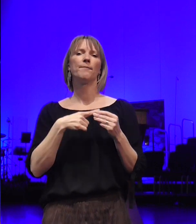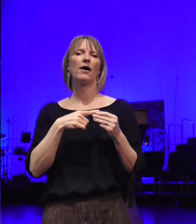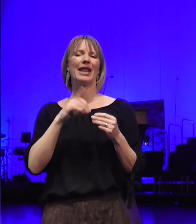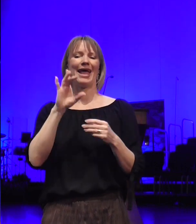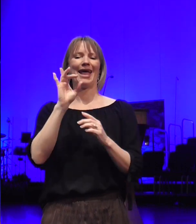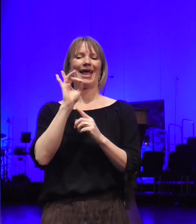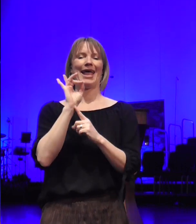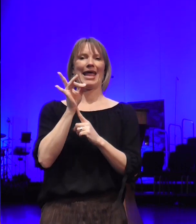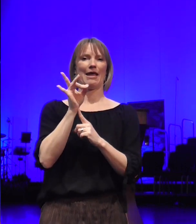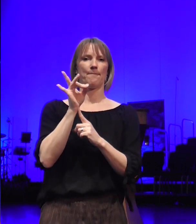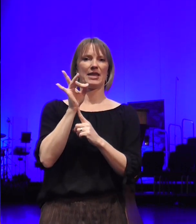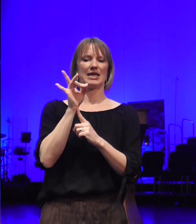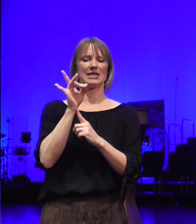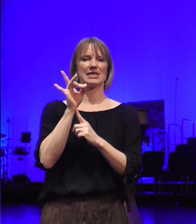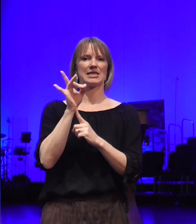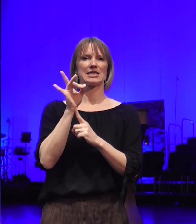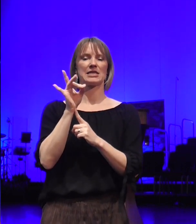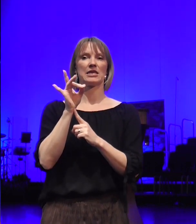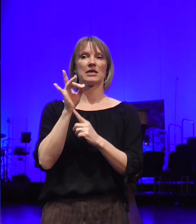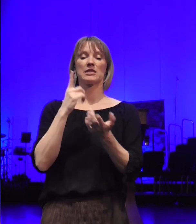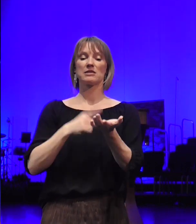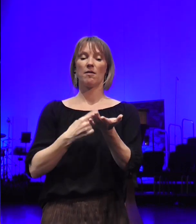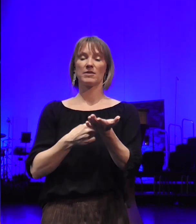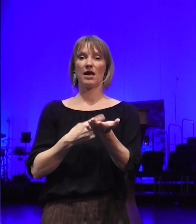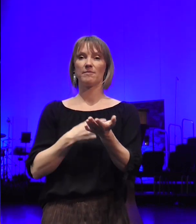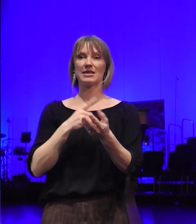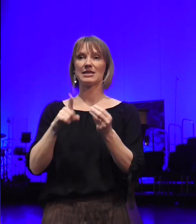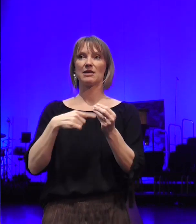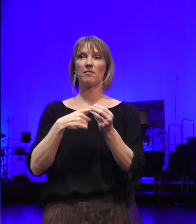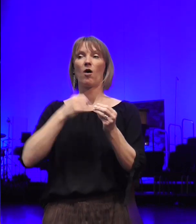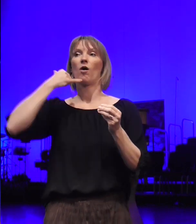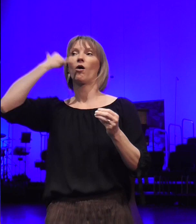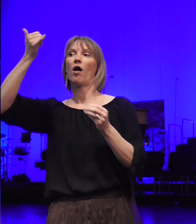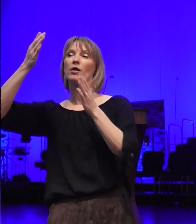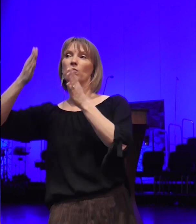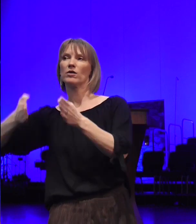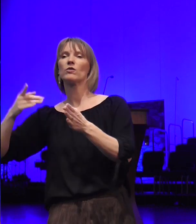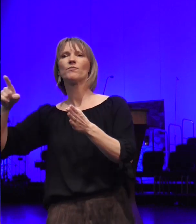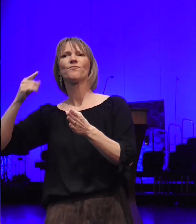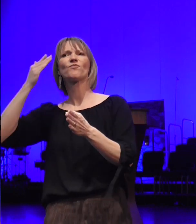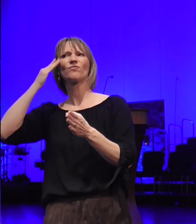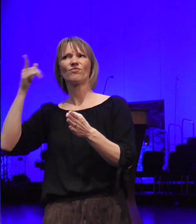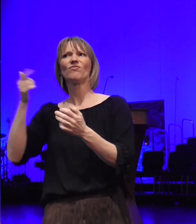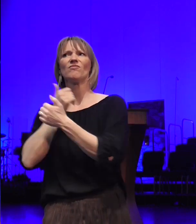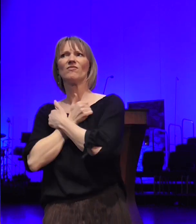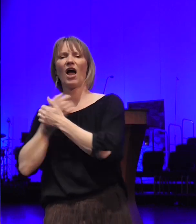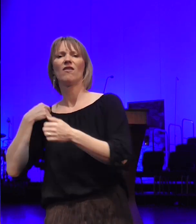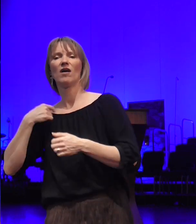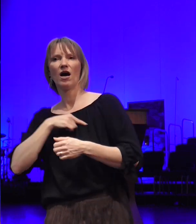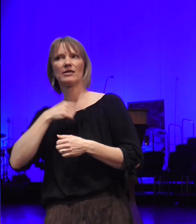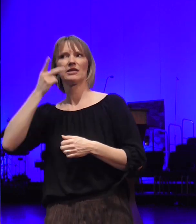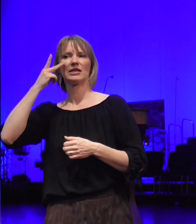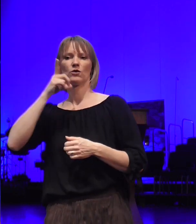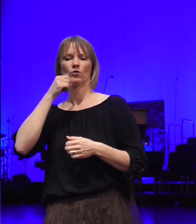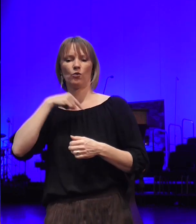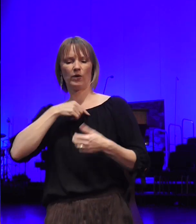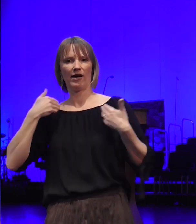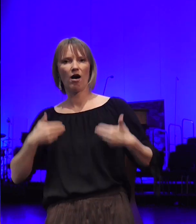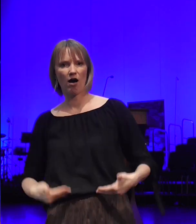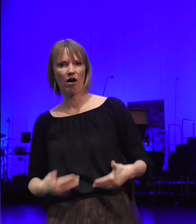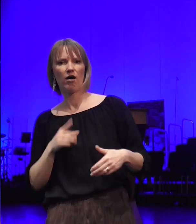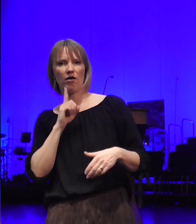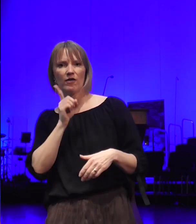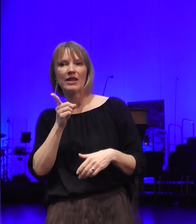8 minutes, and that sometimes it's about phoning someone whom we know loves us and sees who we really